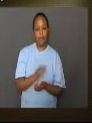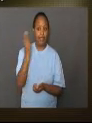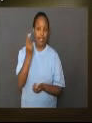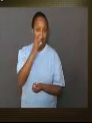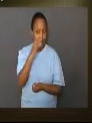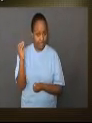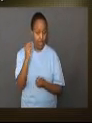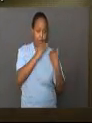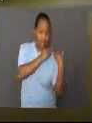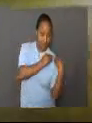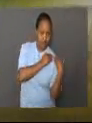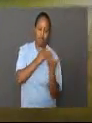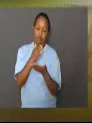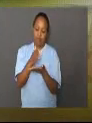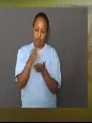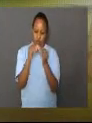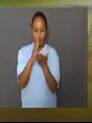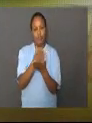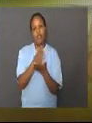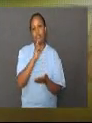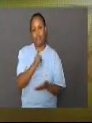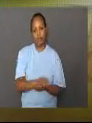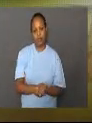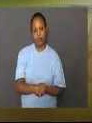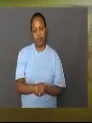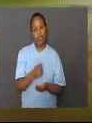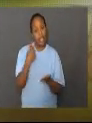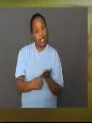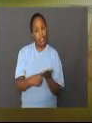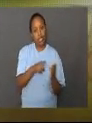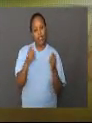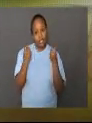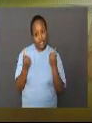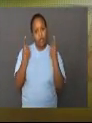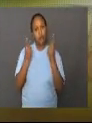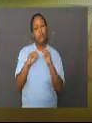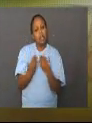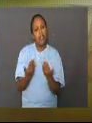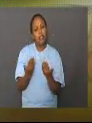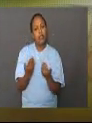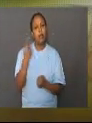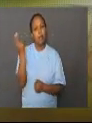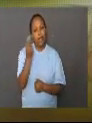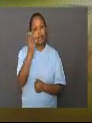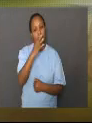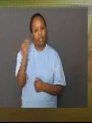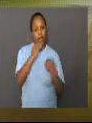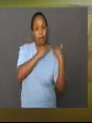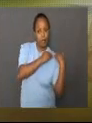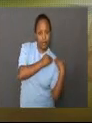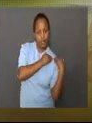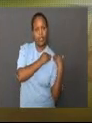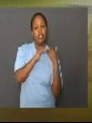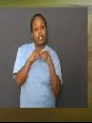and burdens. In order to understand how benefits and burdens should